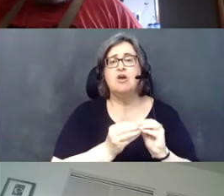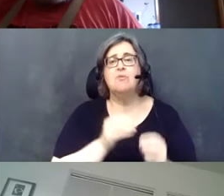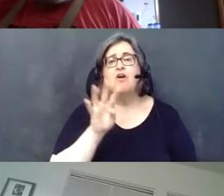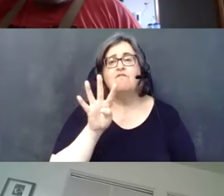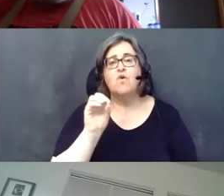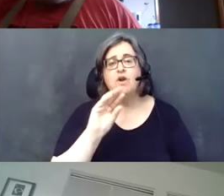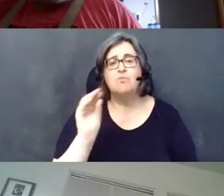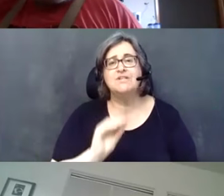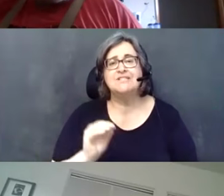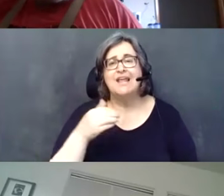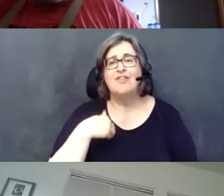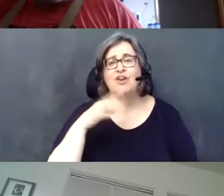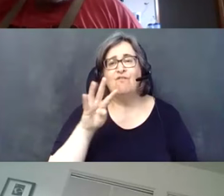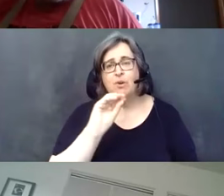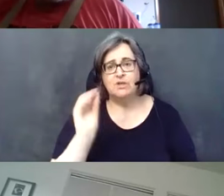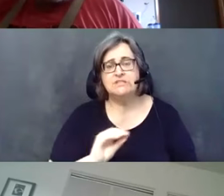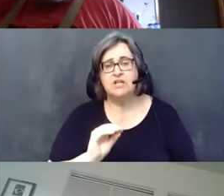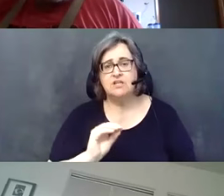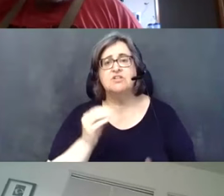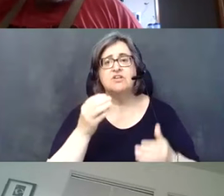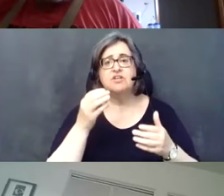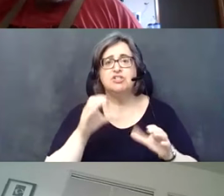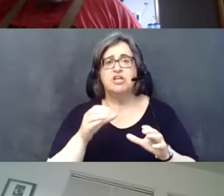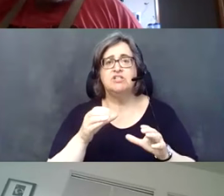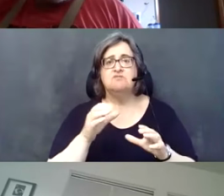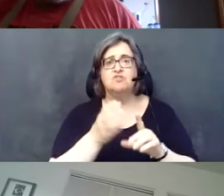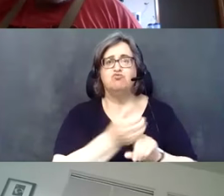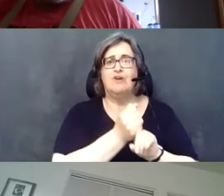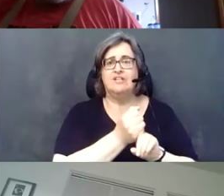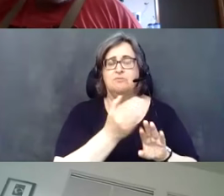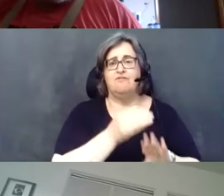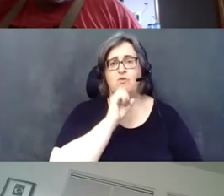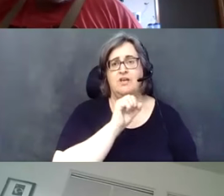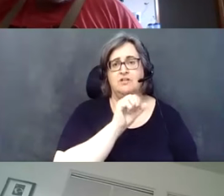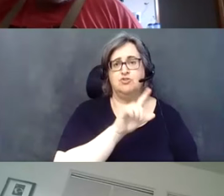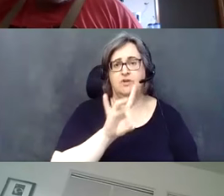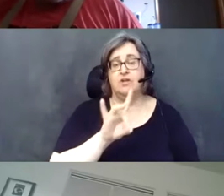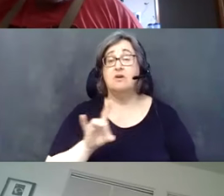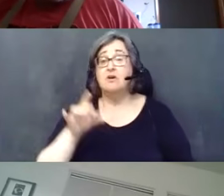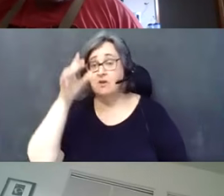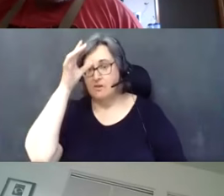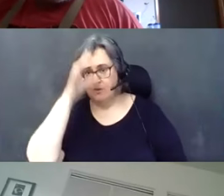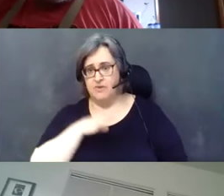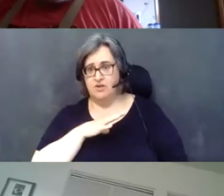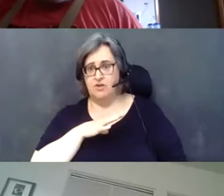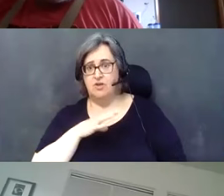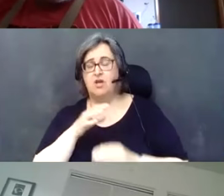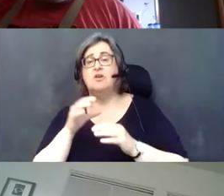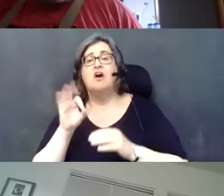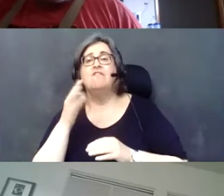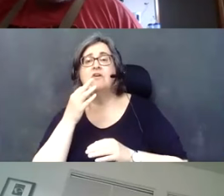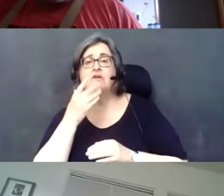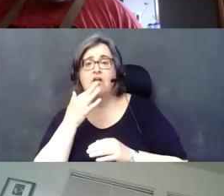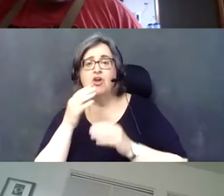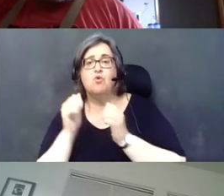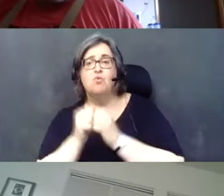40%, so they had a 40% chance of being arrested. And if we compare that with men of color with disabilities,